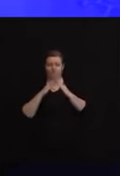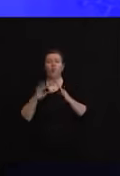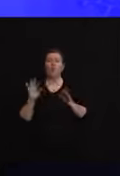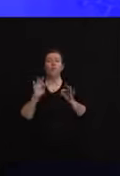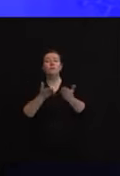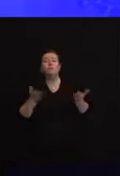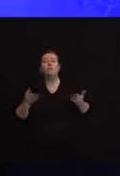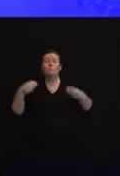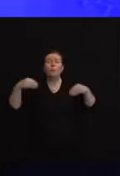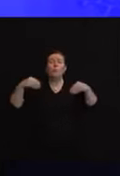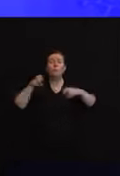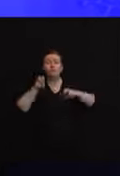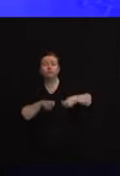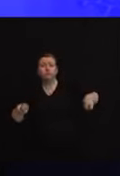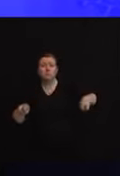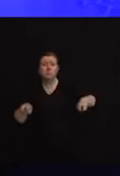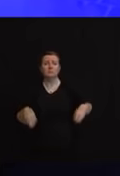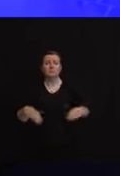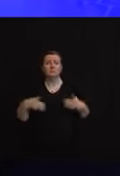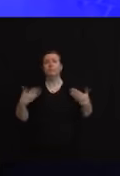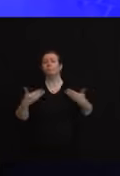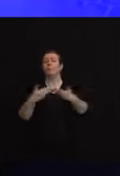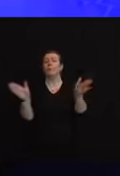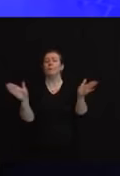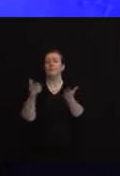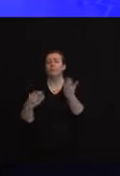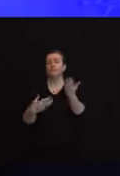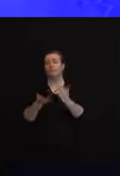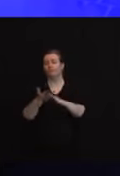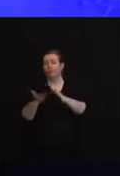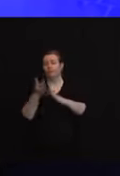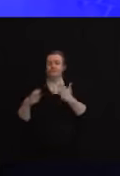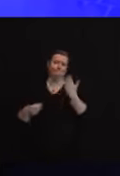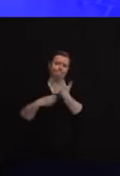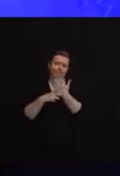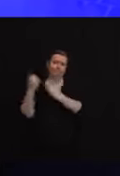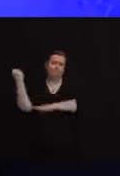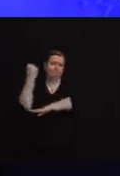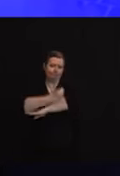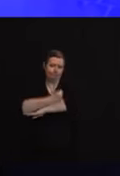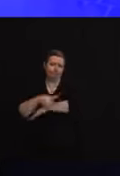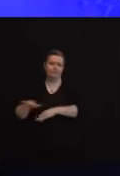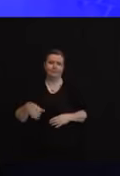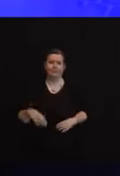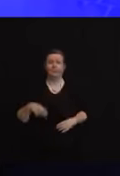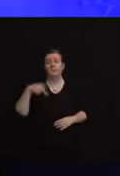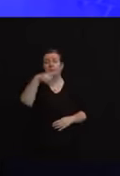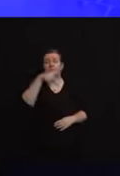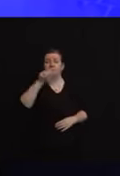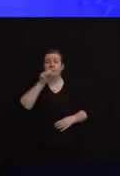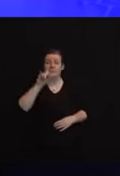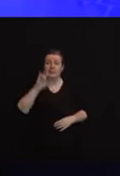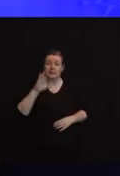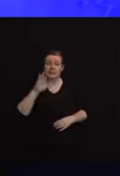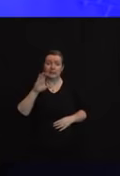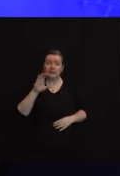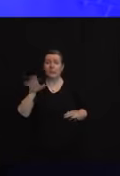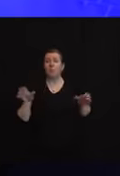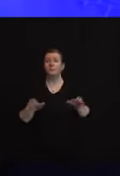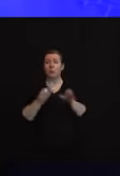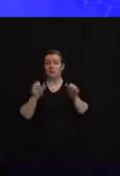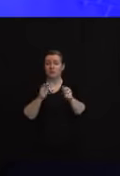operating a non-essential business, was cited once again last night. In Passaic, the owner of a massage parlor was cited for